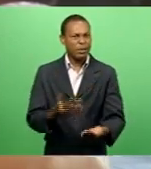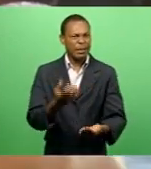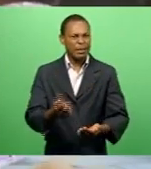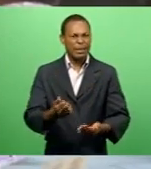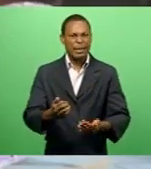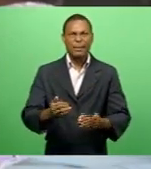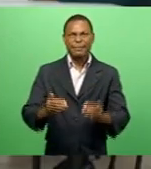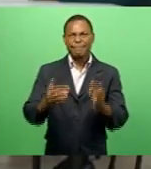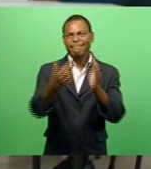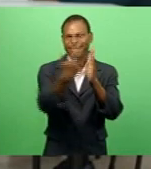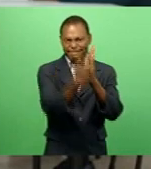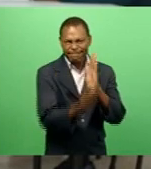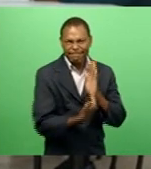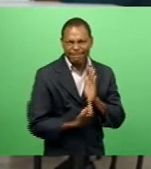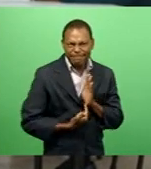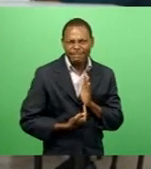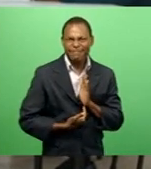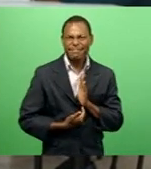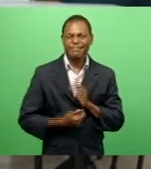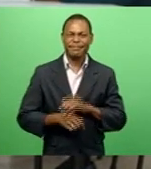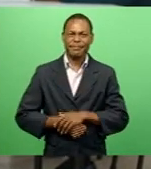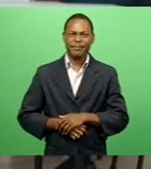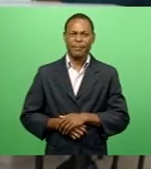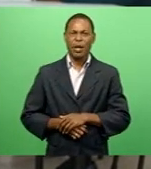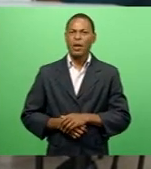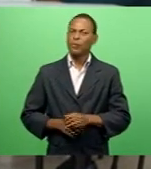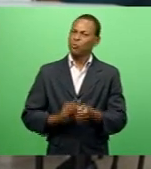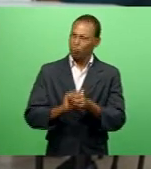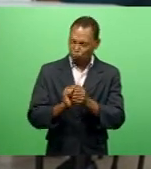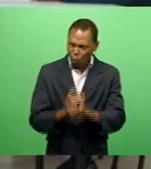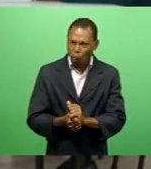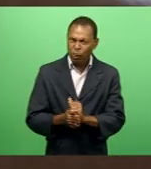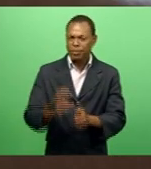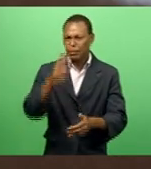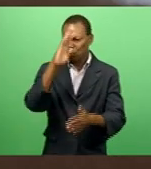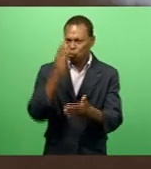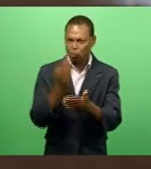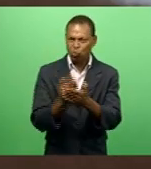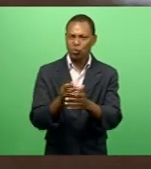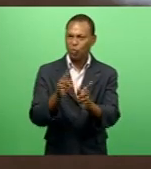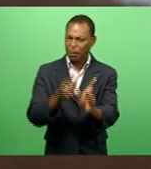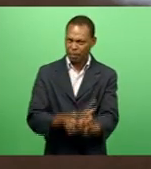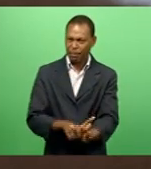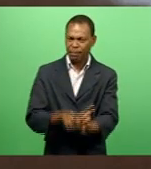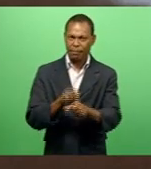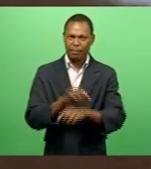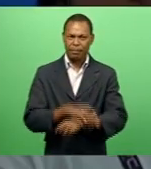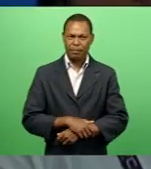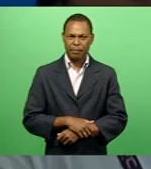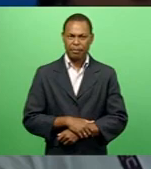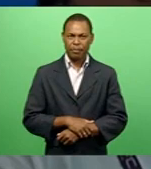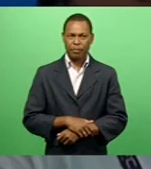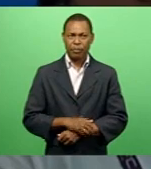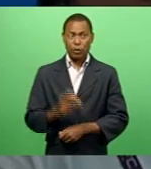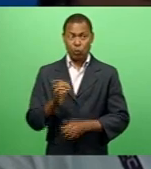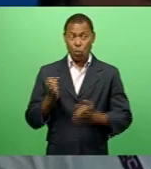from Entrepreneur of the Year to Sportsperson of the Year and Student of the Year. Thank you very much. So I'm encouraging each and every one of you that